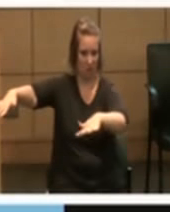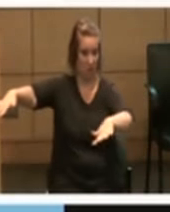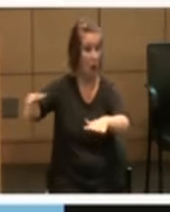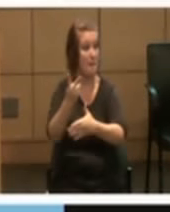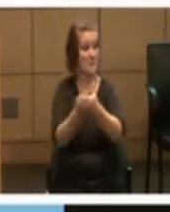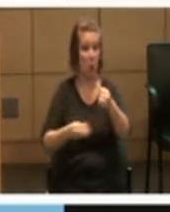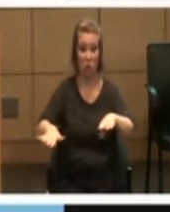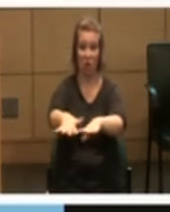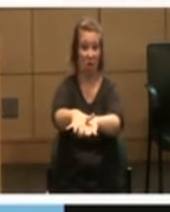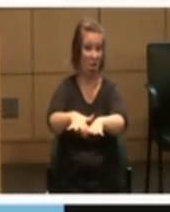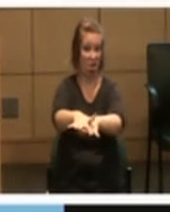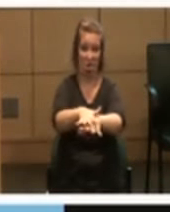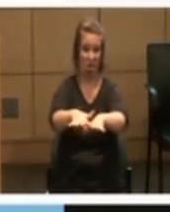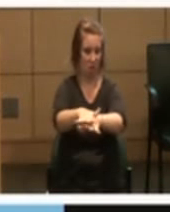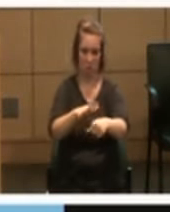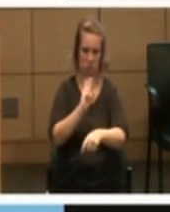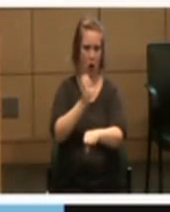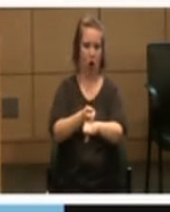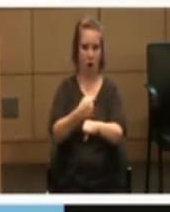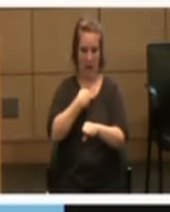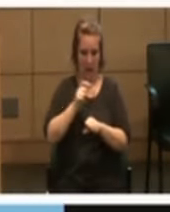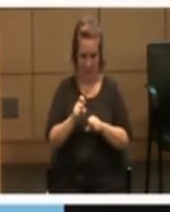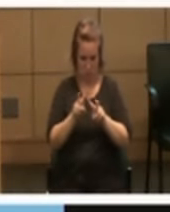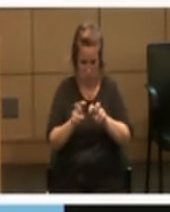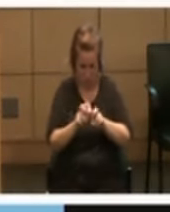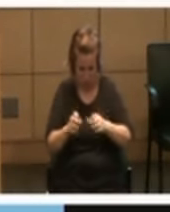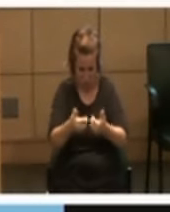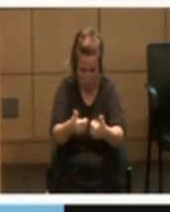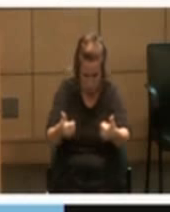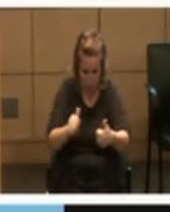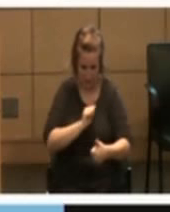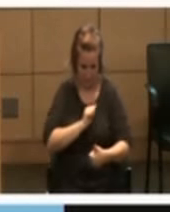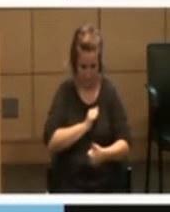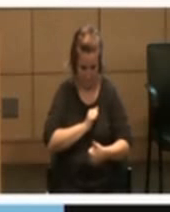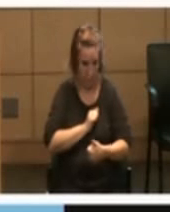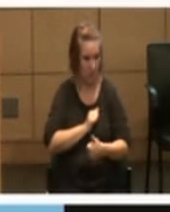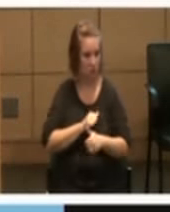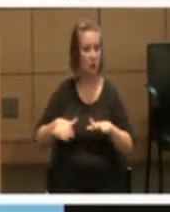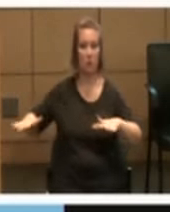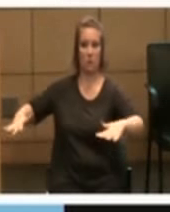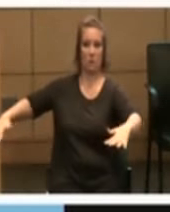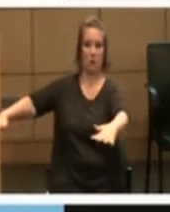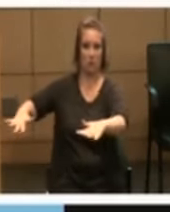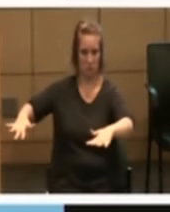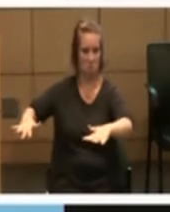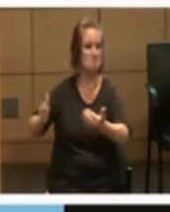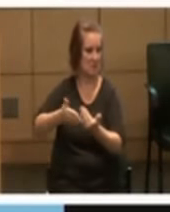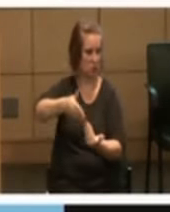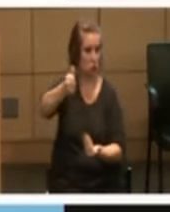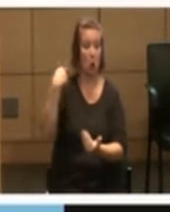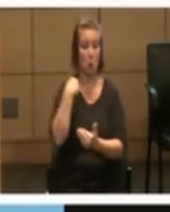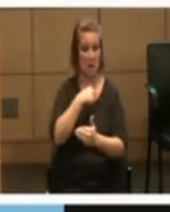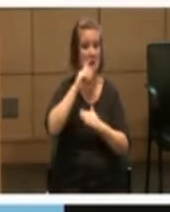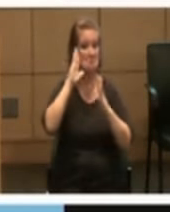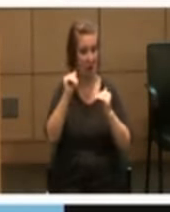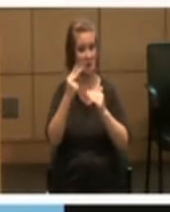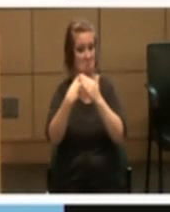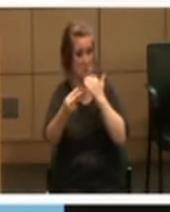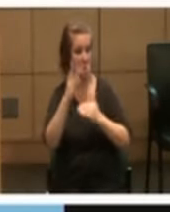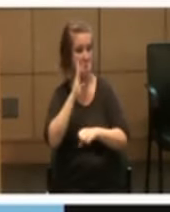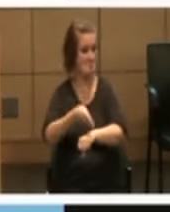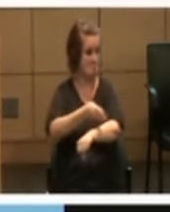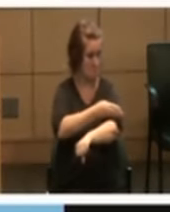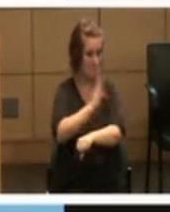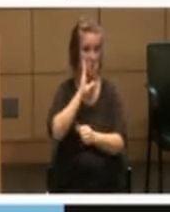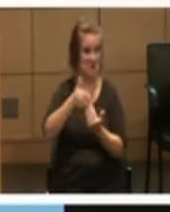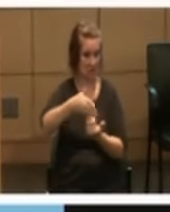difficult because they need to do that all by themselves. So we expect performance to get better in this condition. And again, the listener has